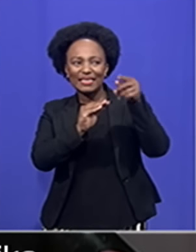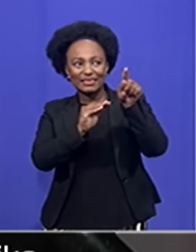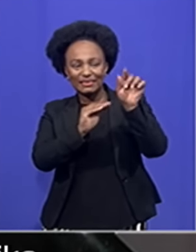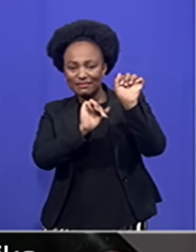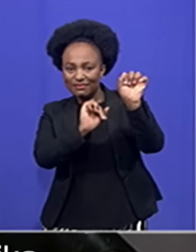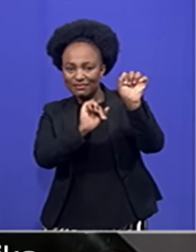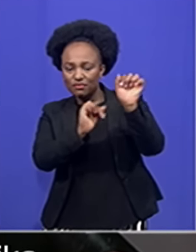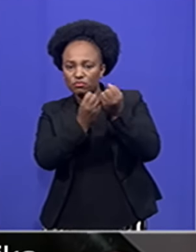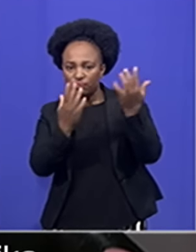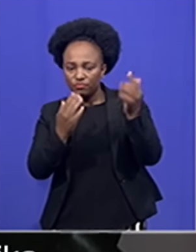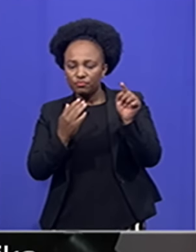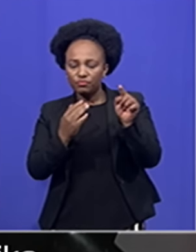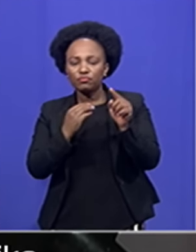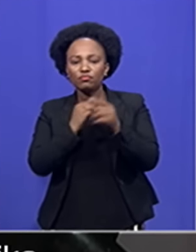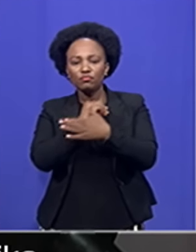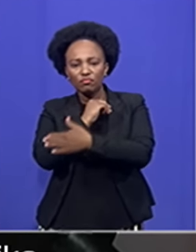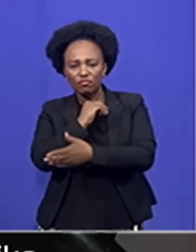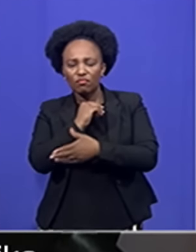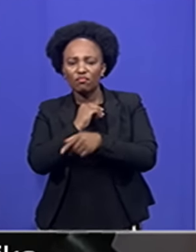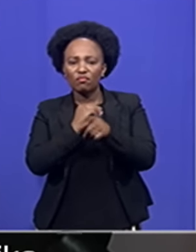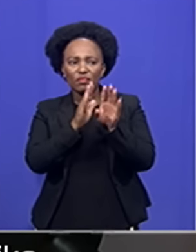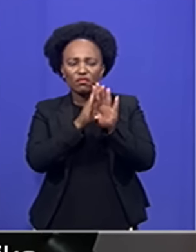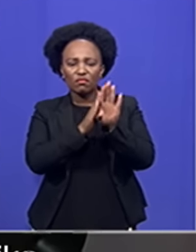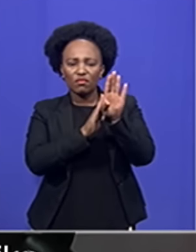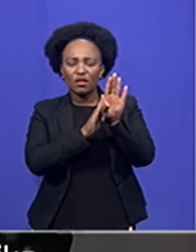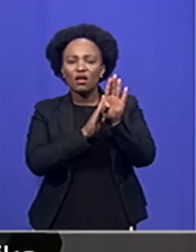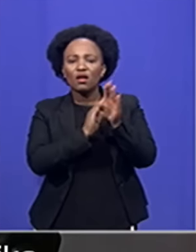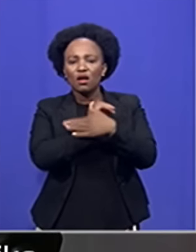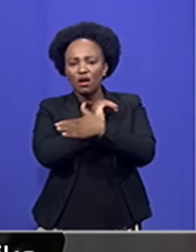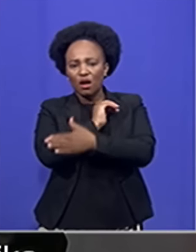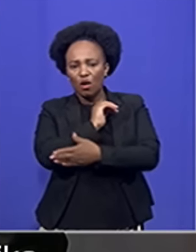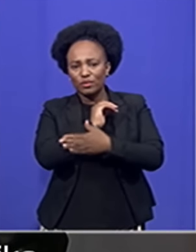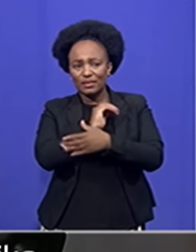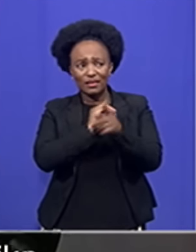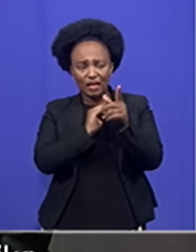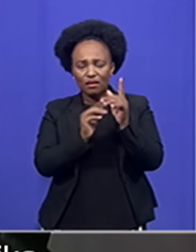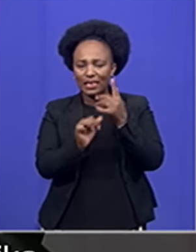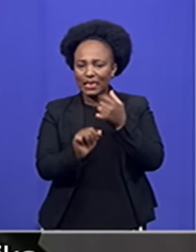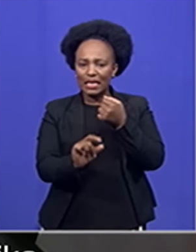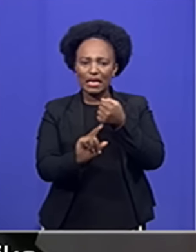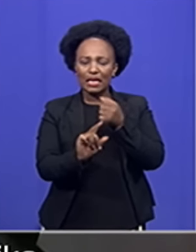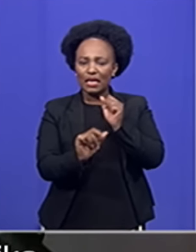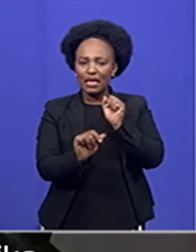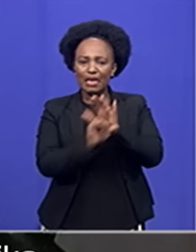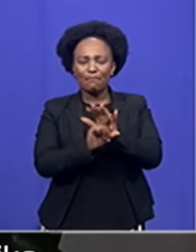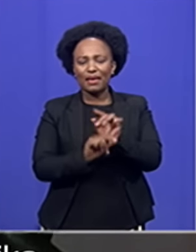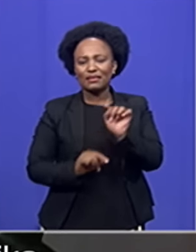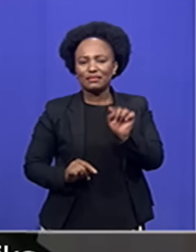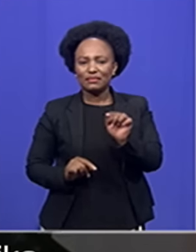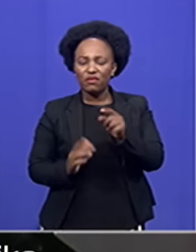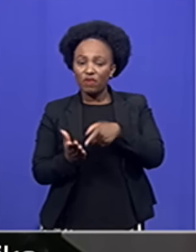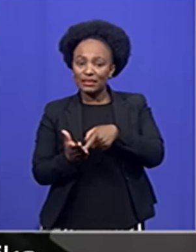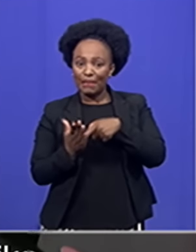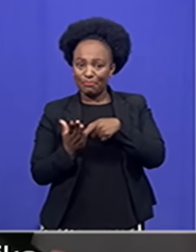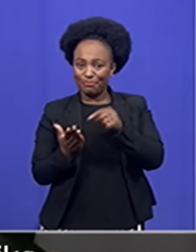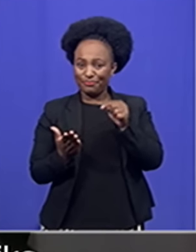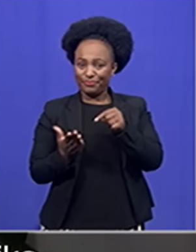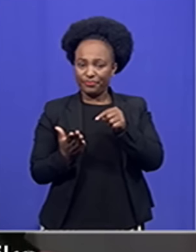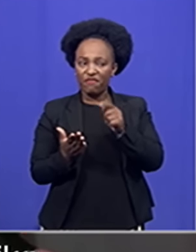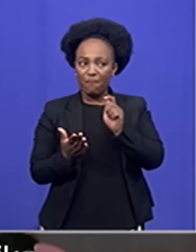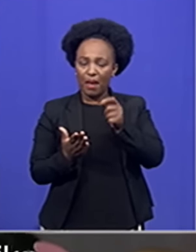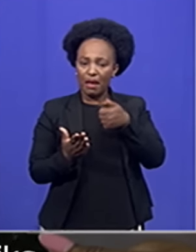dinaga tse ke di tlhalositseng gore ke the developing nations gore ba amega thata go tswa mo mererong ya sekoloto so ke yone